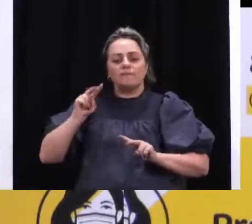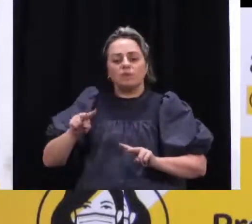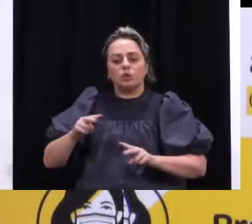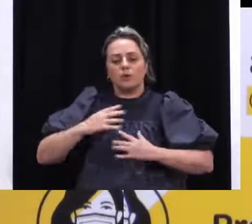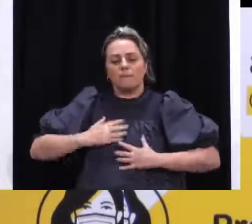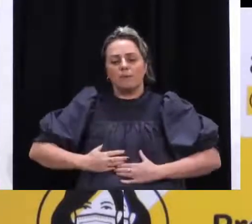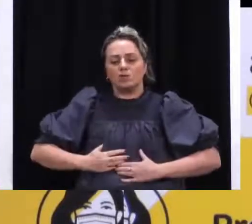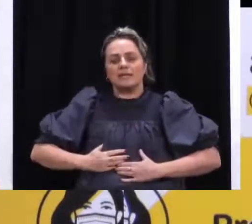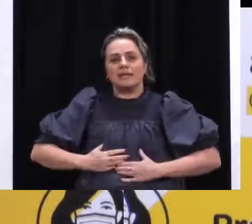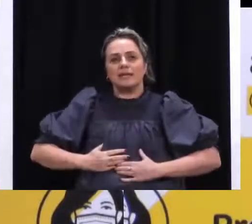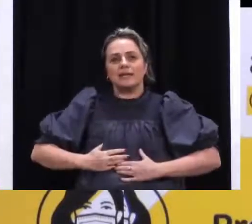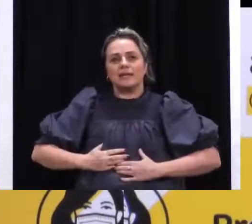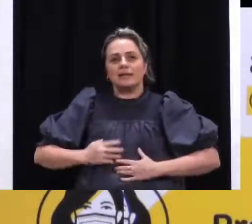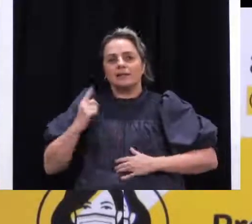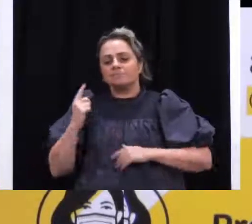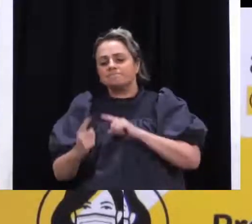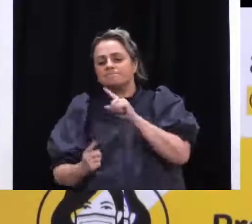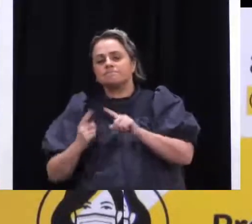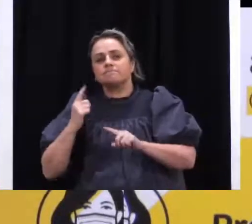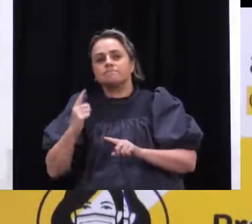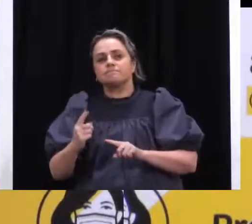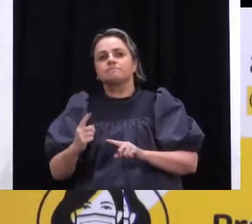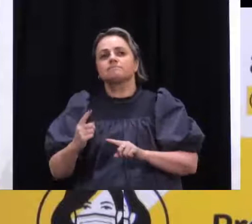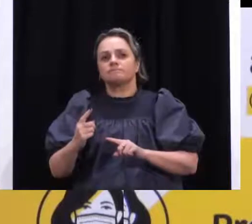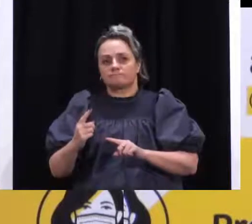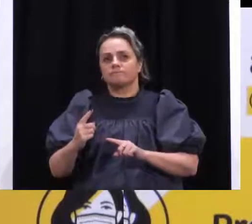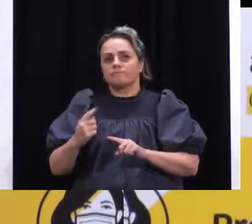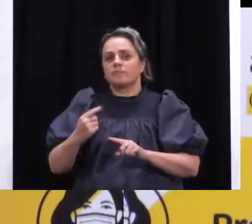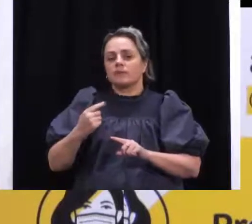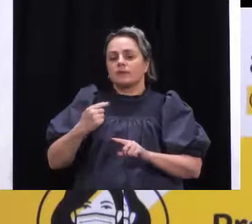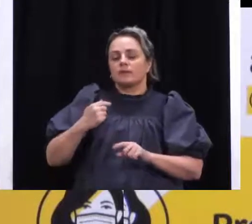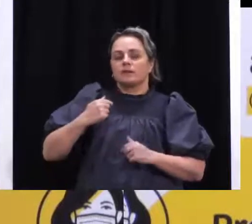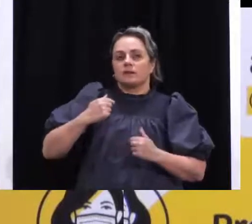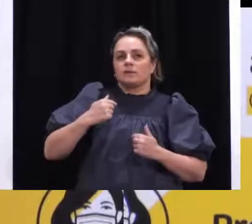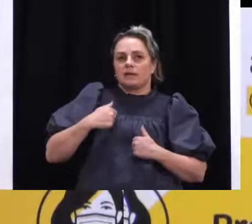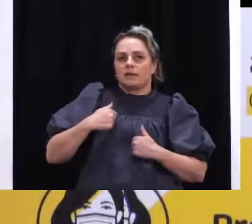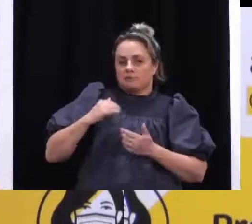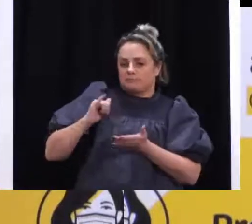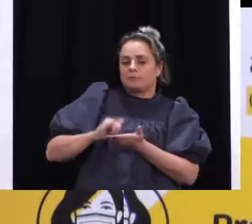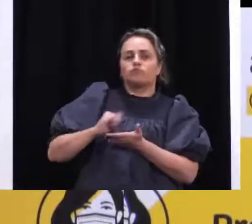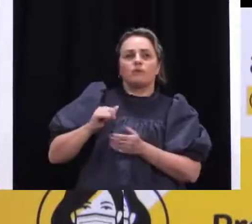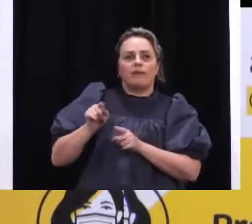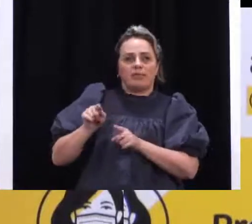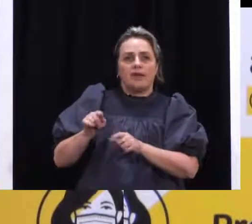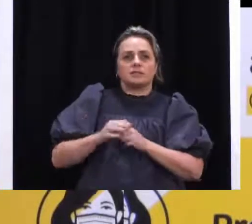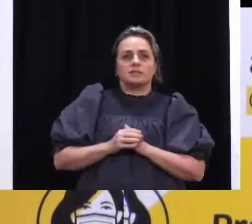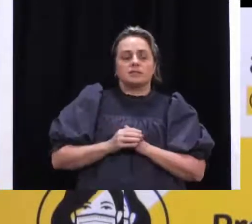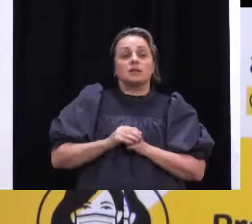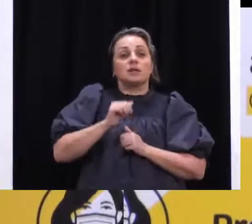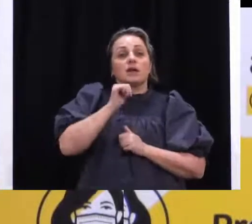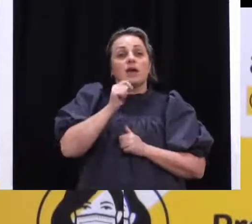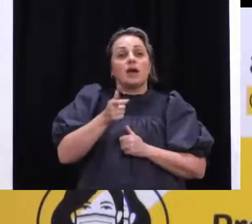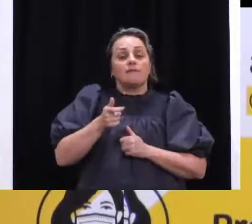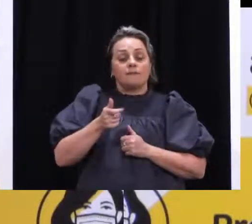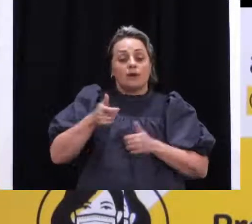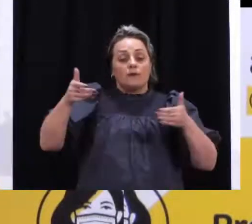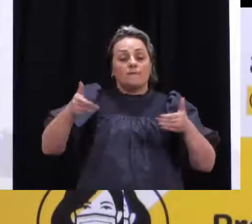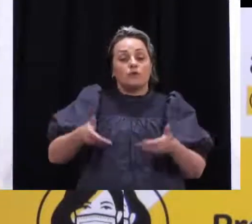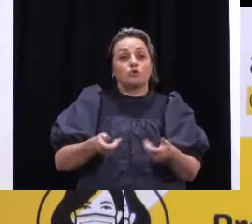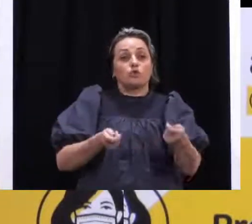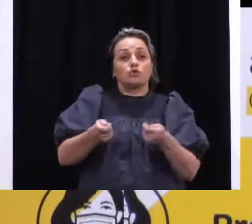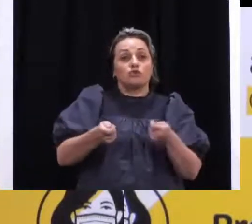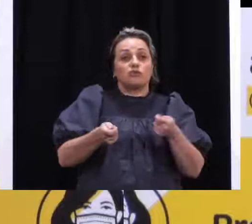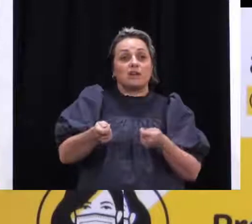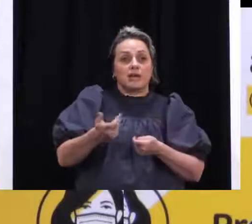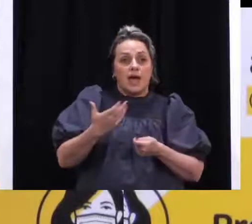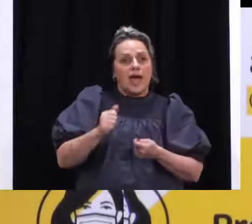advice will be going through the system that as an exception, as long as the funeral directors have got the